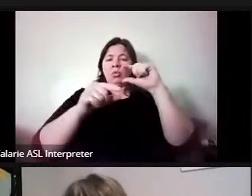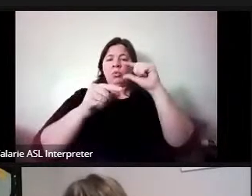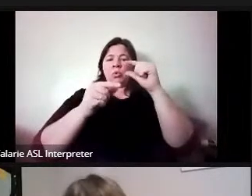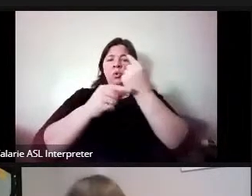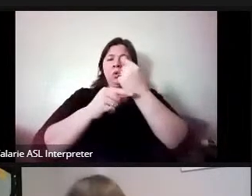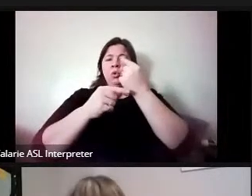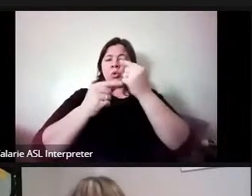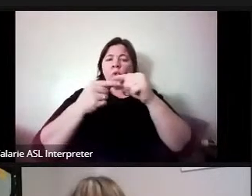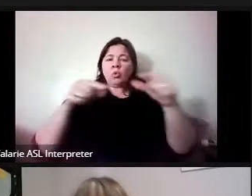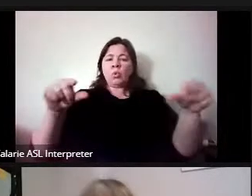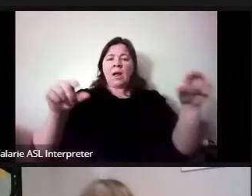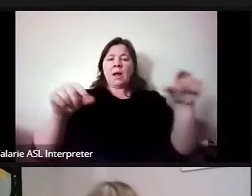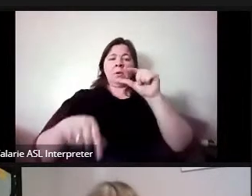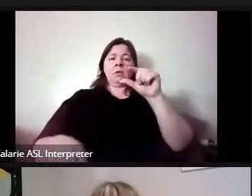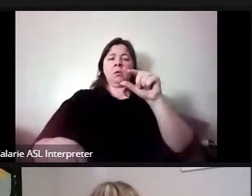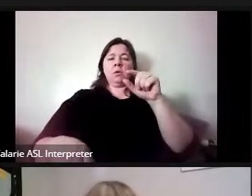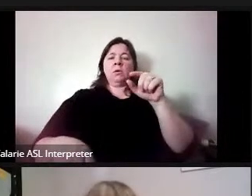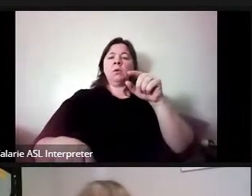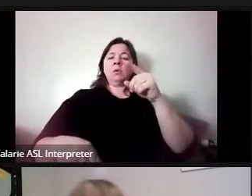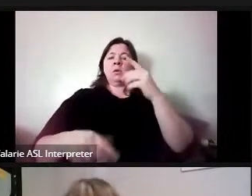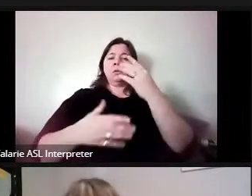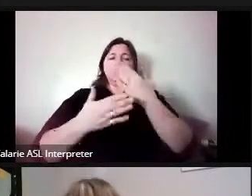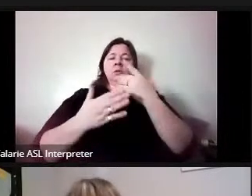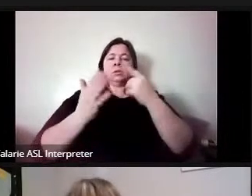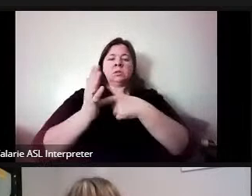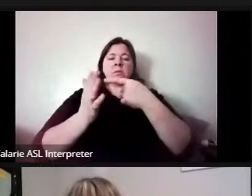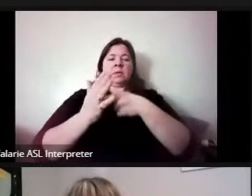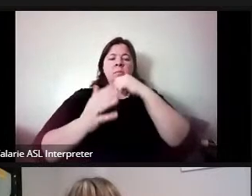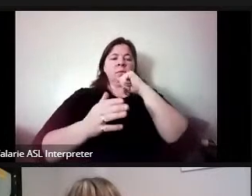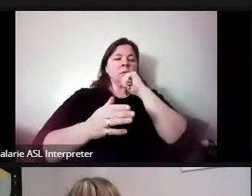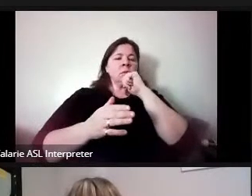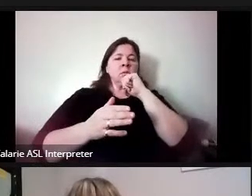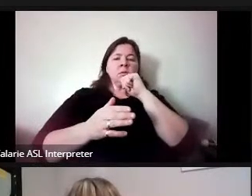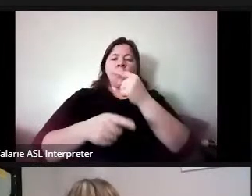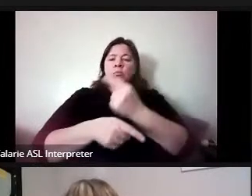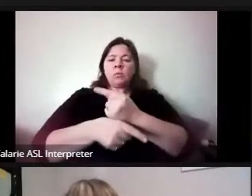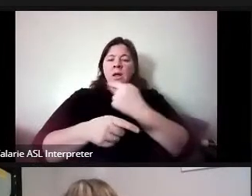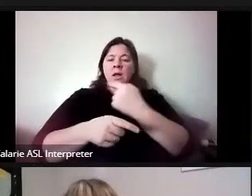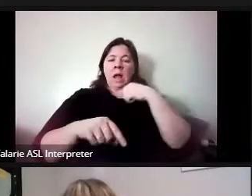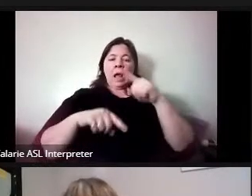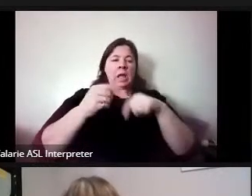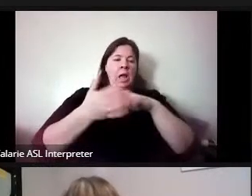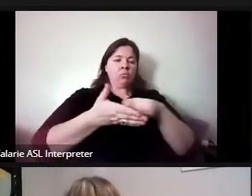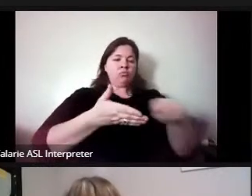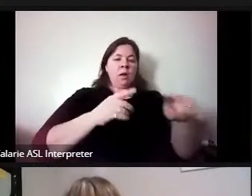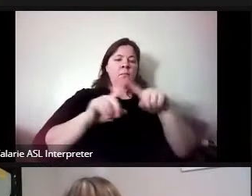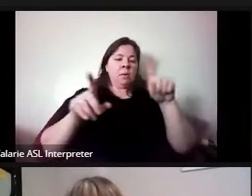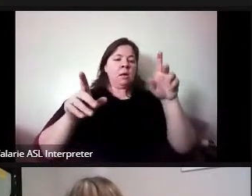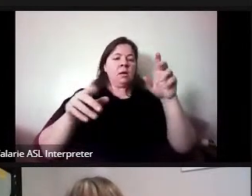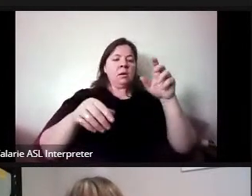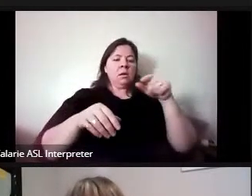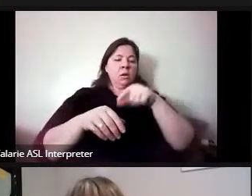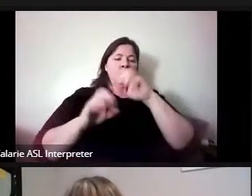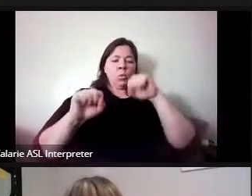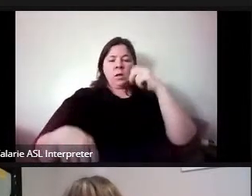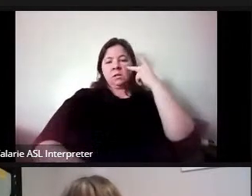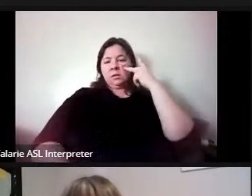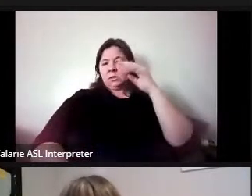right. I'm one to choose, right? I can't even write, but I mean, they know they're going to work on that, and we'll all see